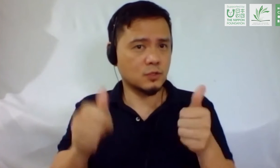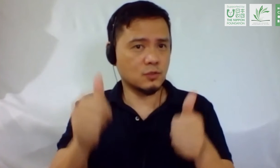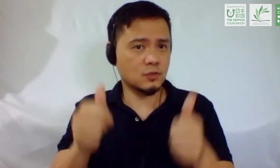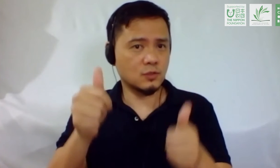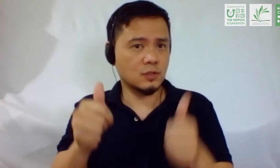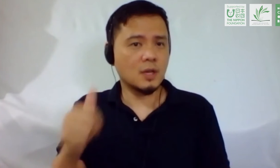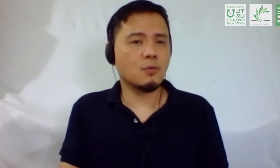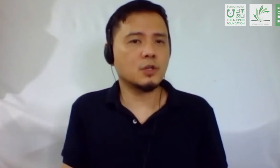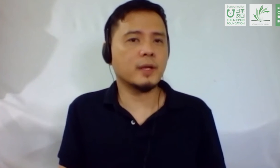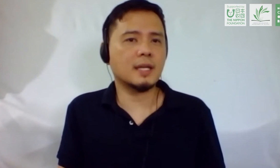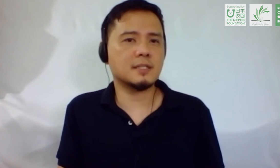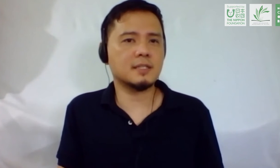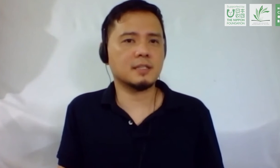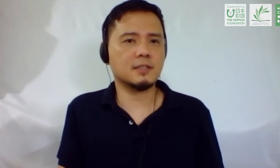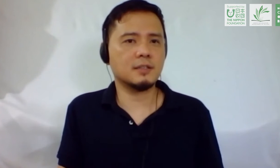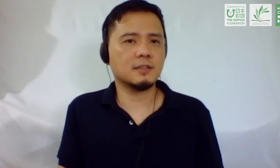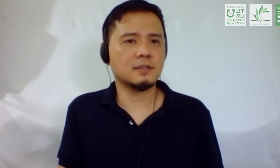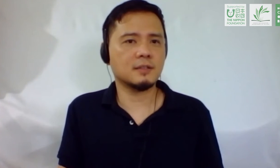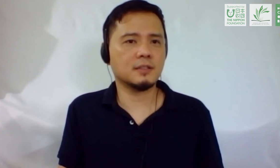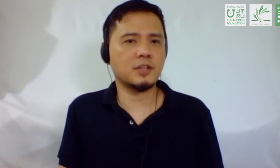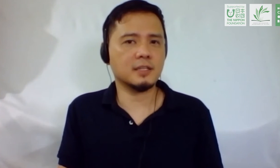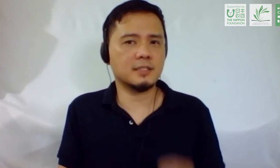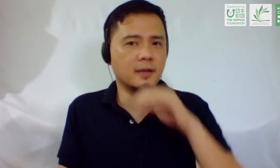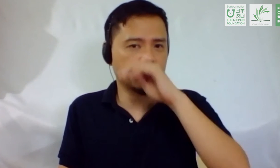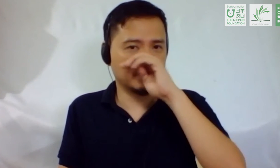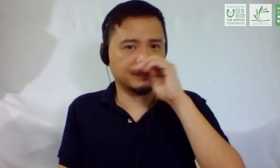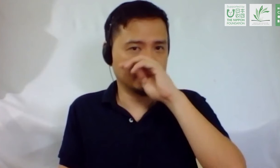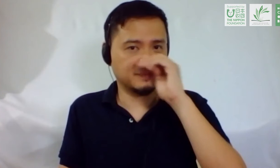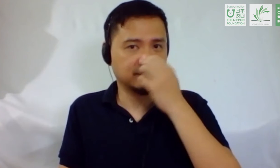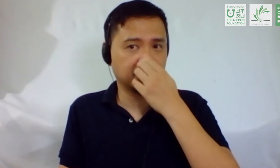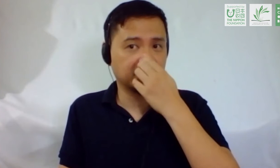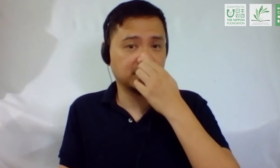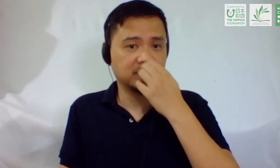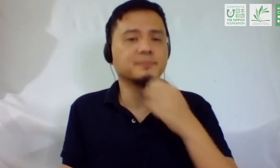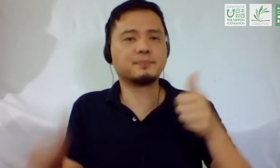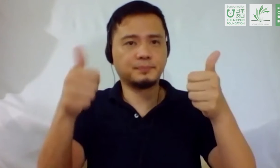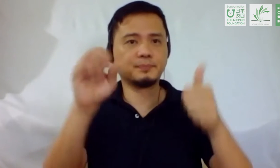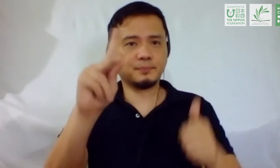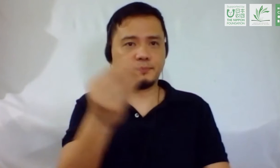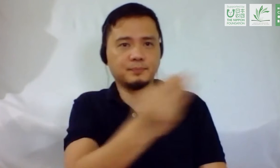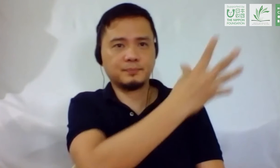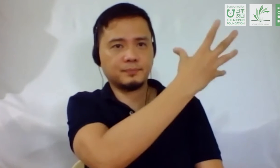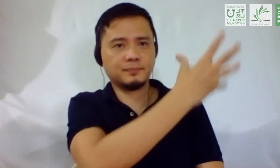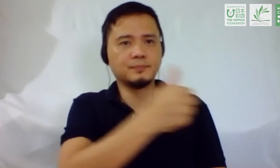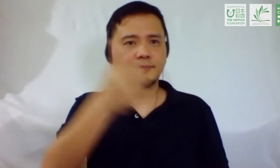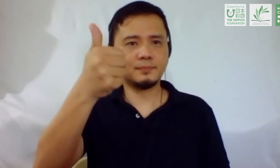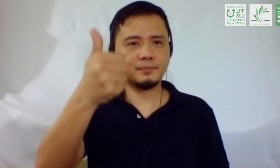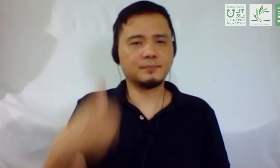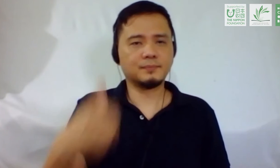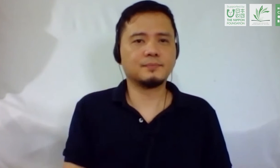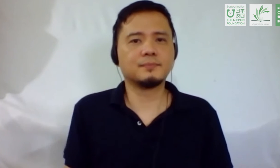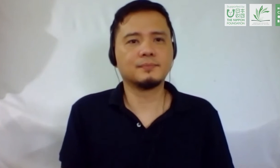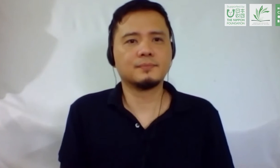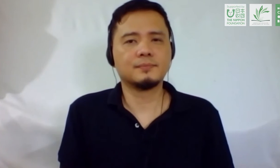can't remember. We're doing lesson 6, sir. Shock is Okay. saying. All right, Shock, you want to pull that up again? Hold on a second.